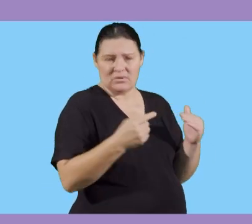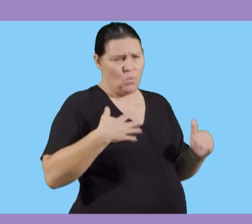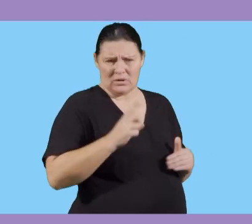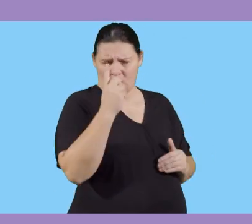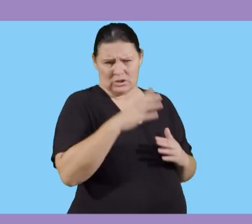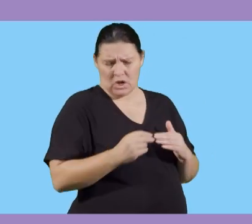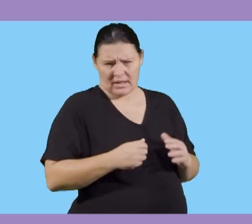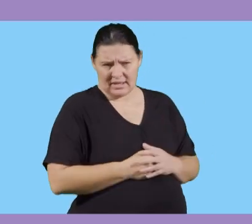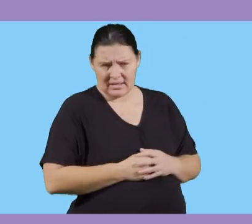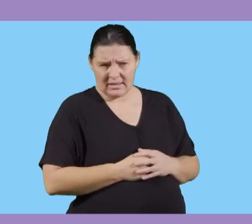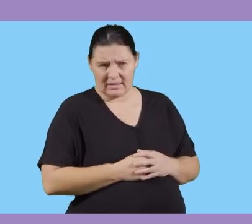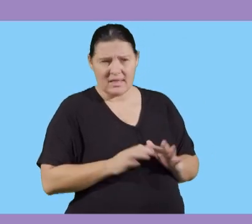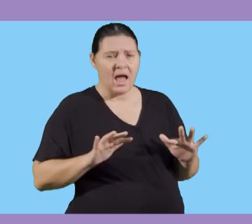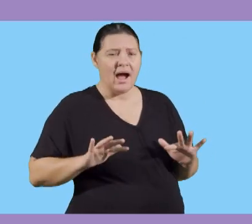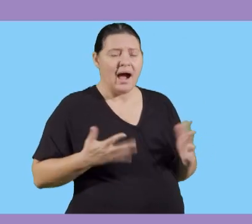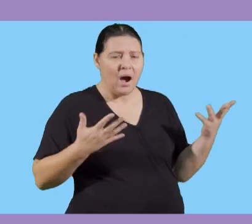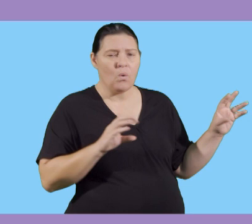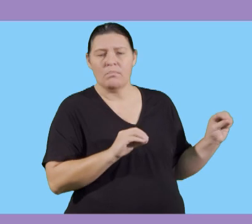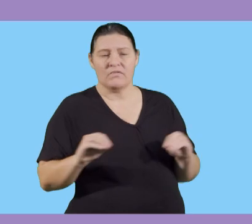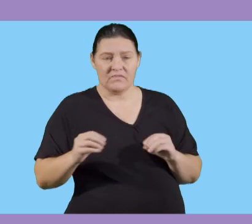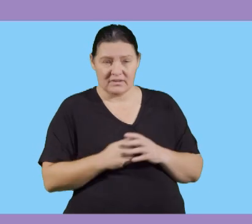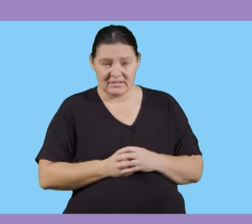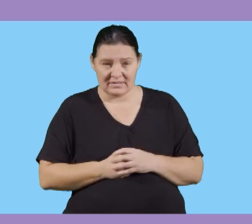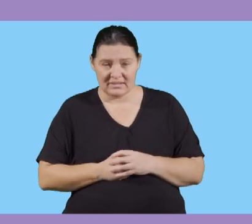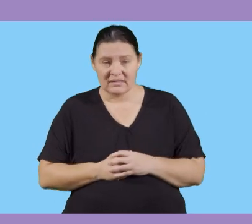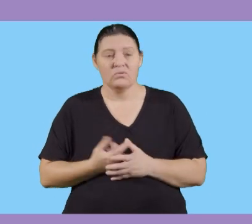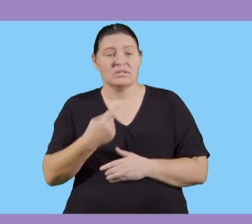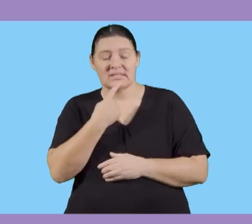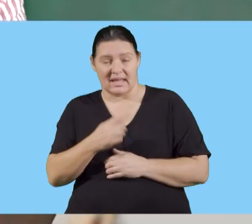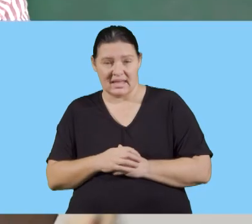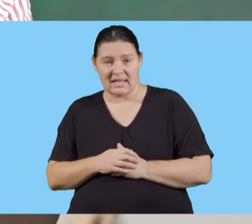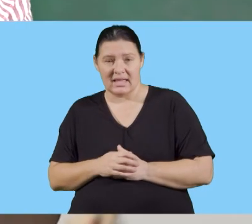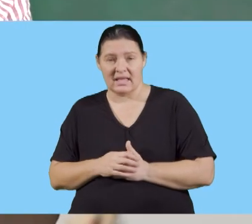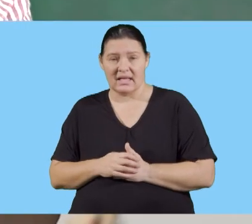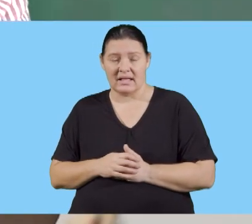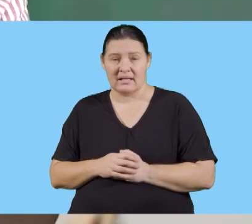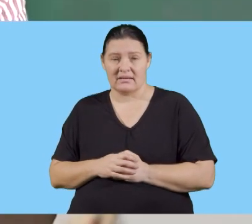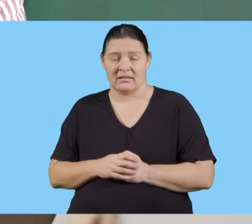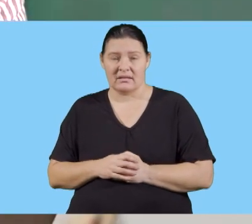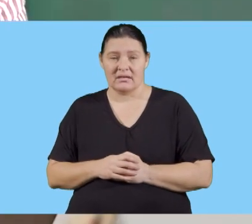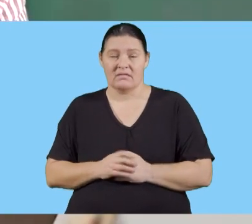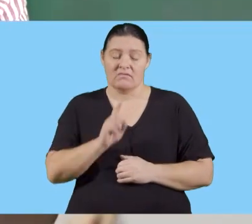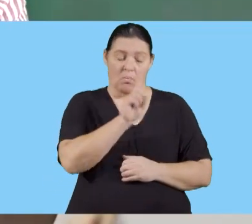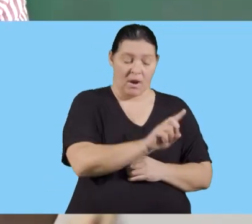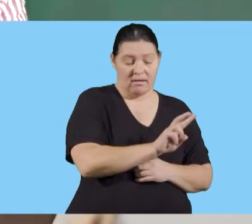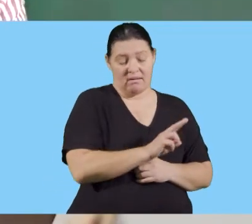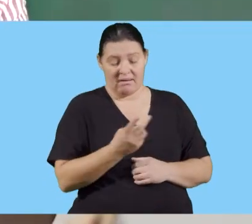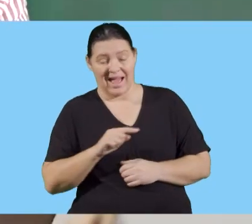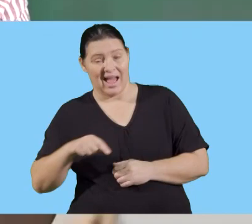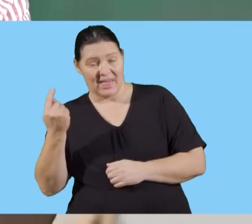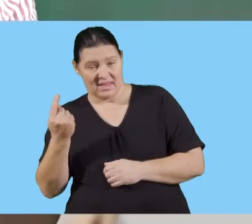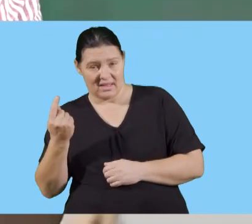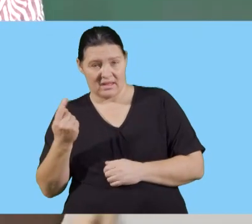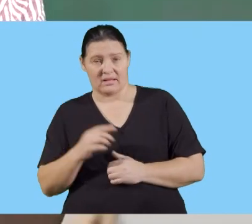not just $1. So how am I going to move from that? Remember, we said that when we move from one rate to